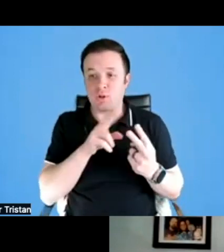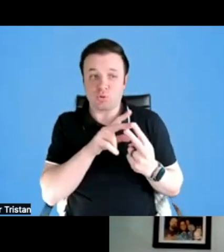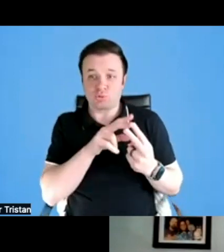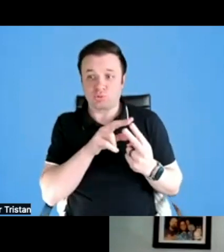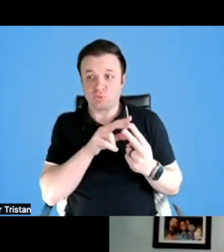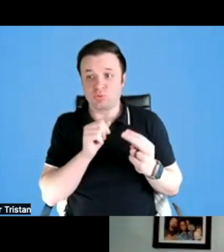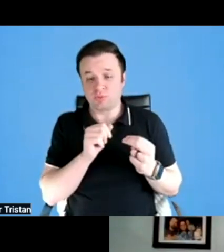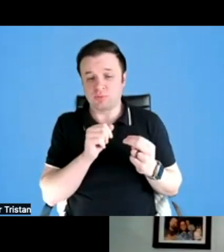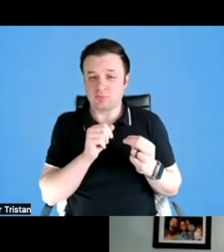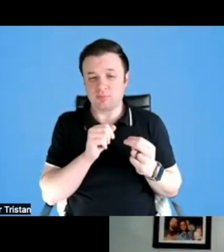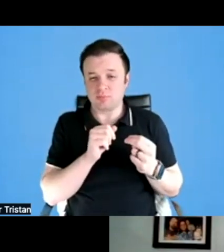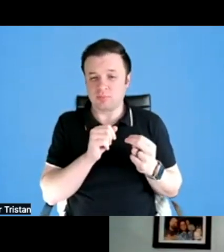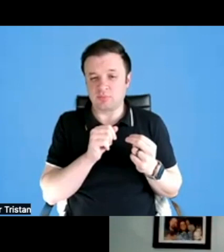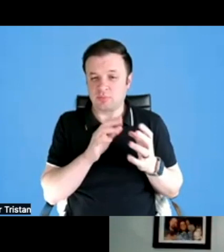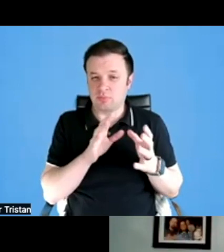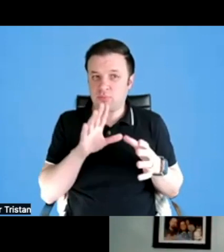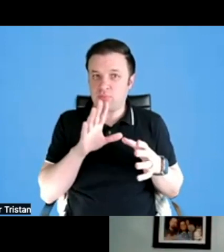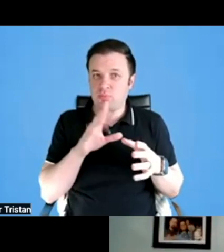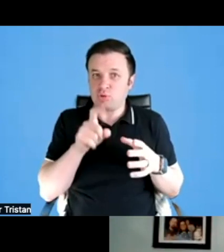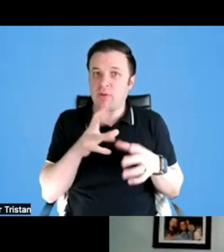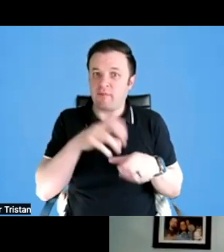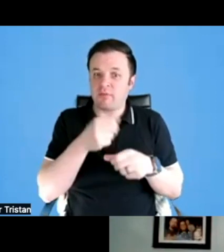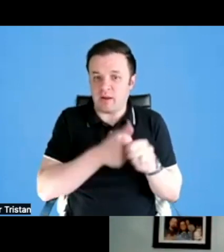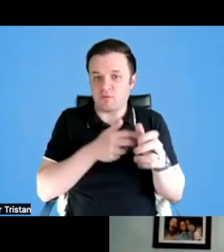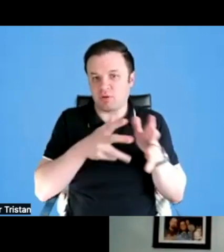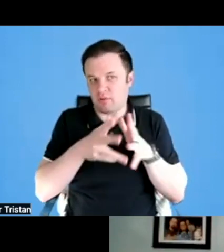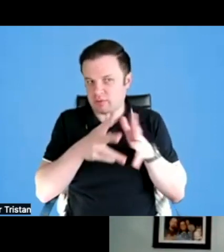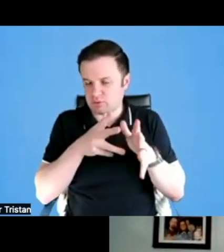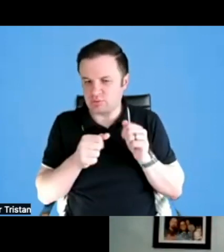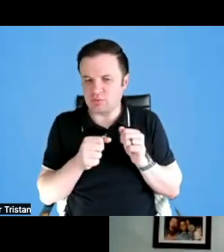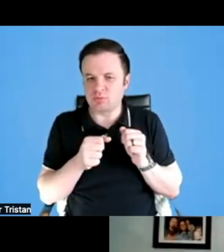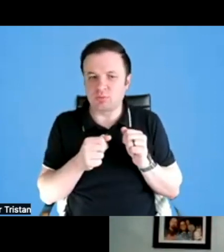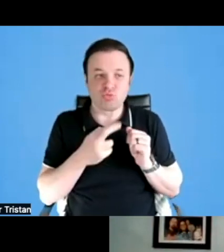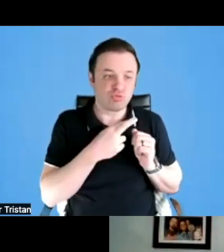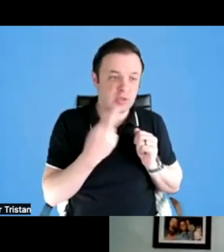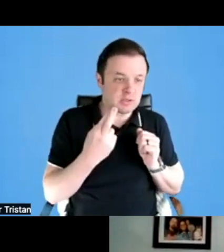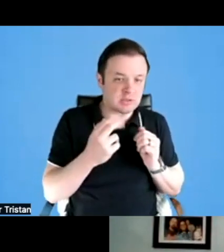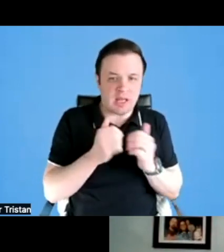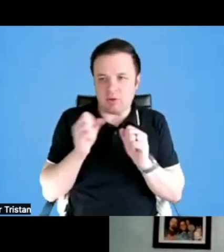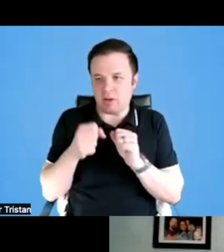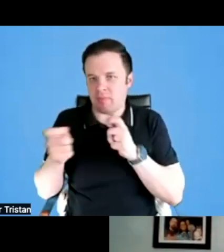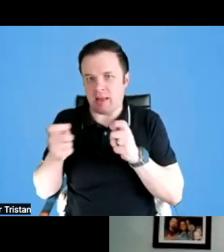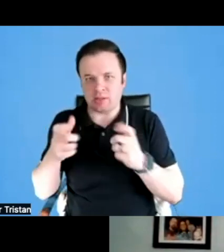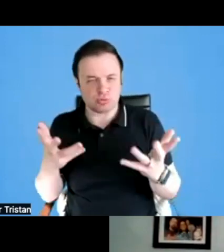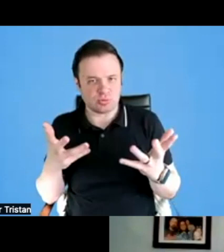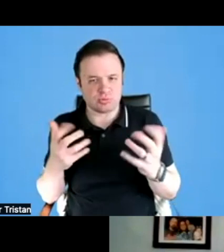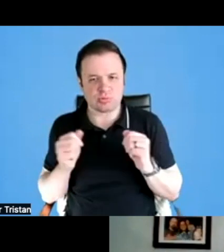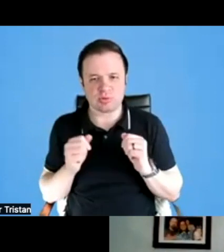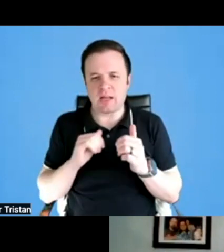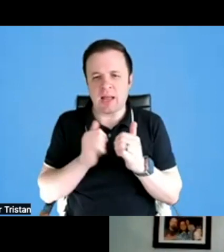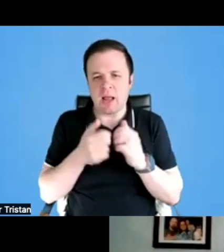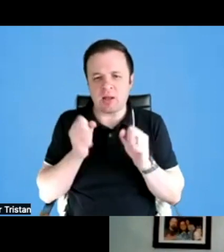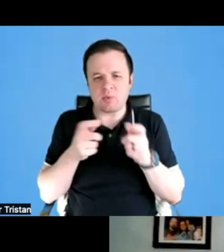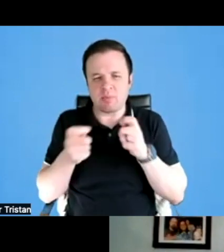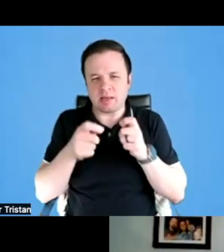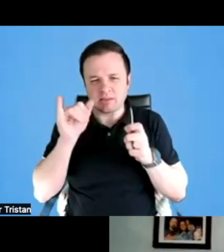of prime and partial to every single conversation. What are the risks? What are the ways that we can help manage you that? And in the what are the ways that we can help you